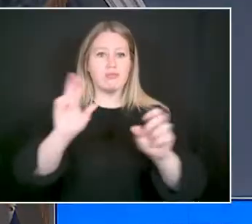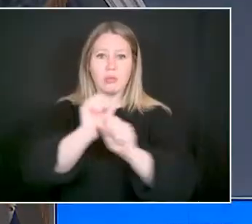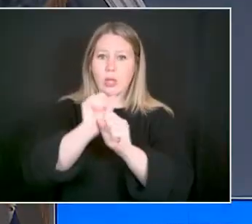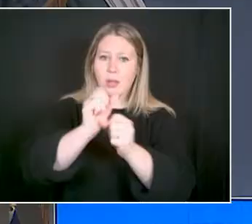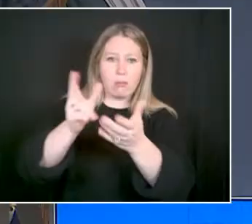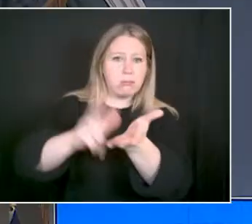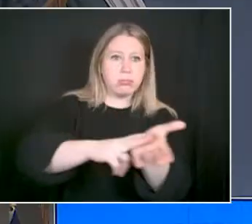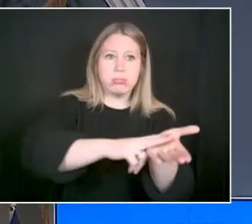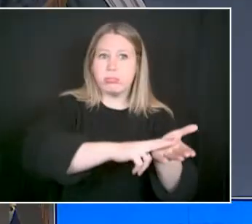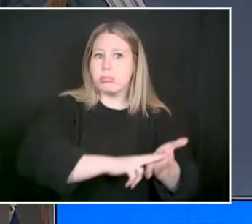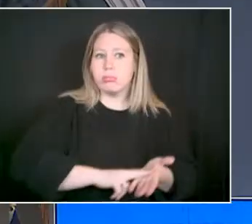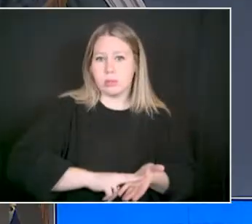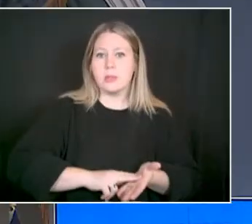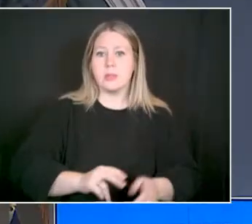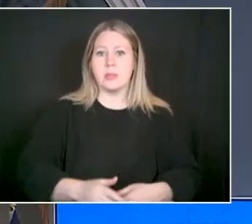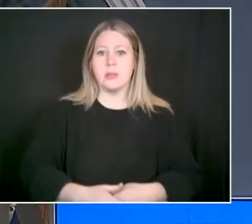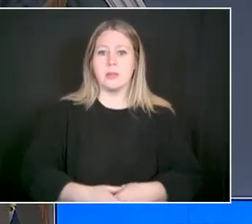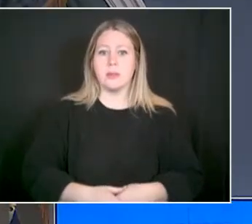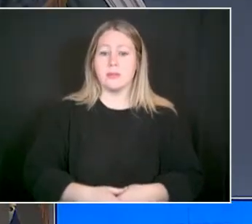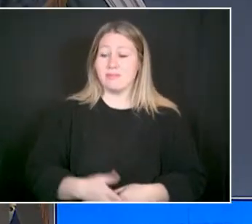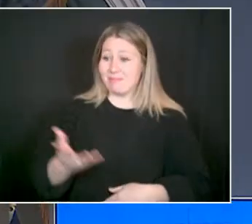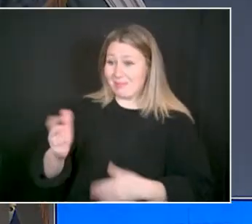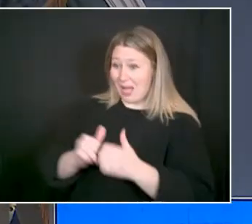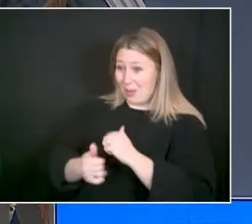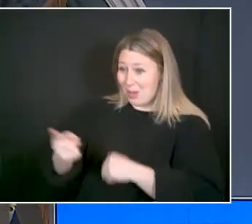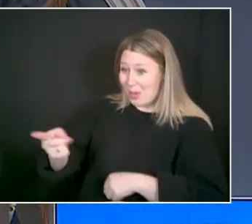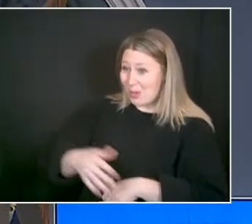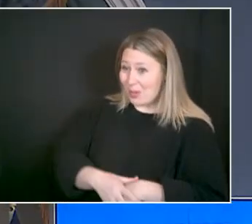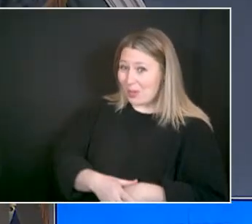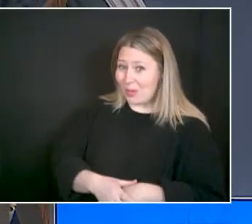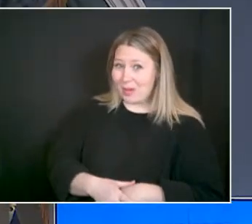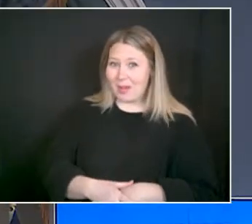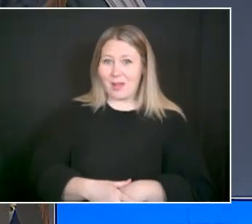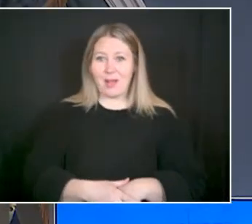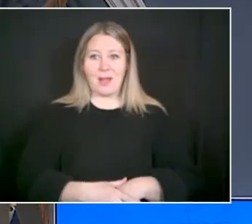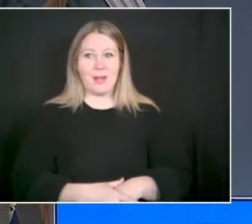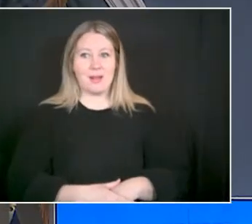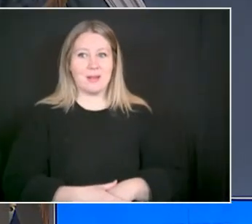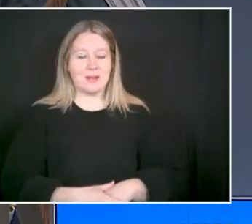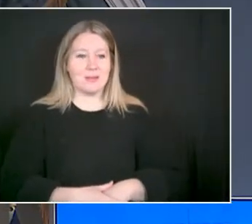How are you? Good. How do you know I wanted you to call on her?